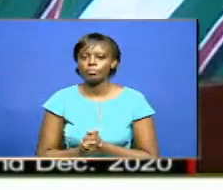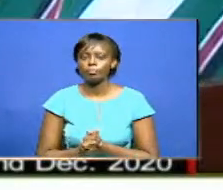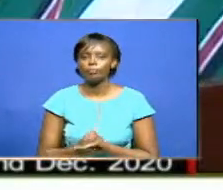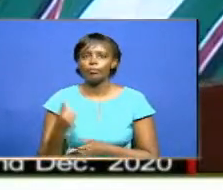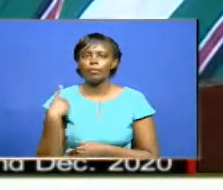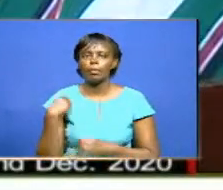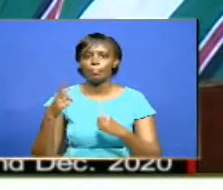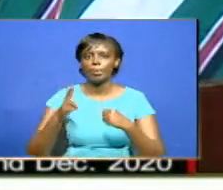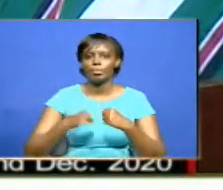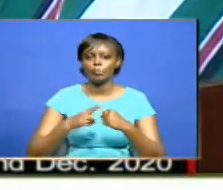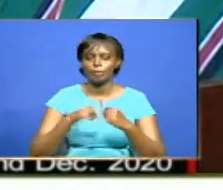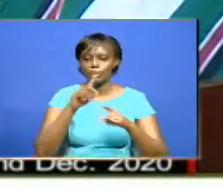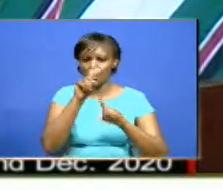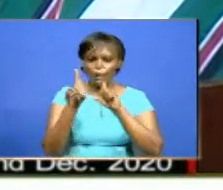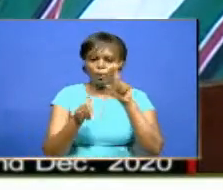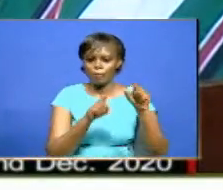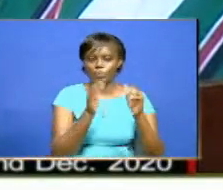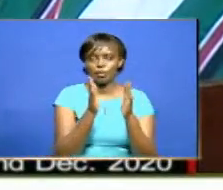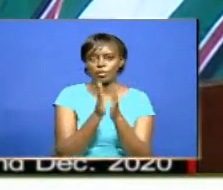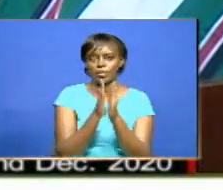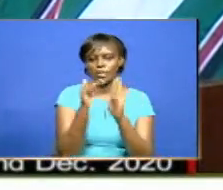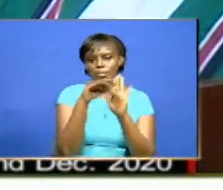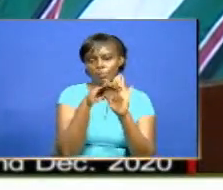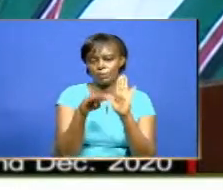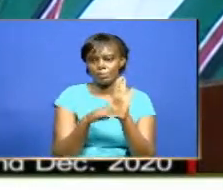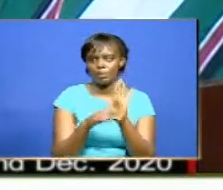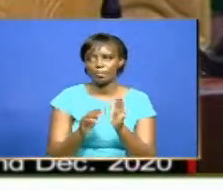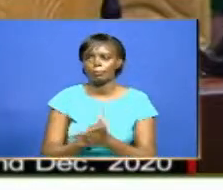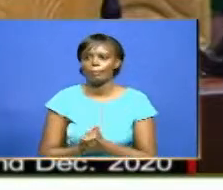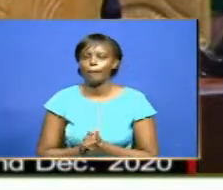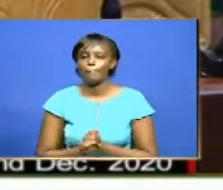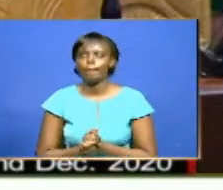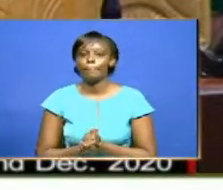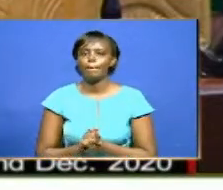Order number 7, questions and statements.